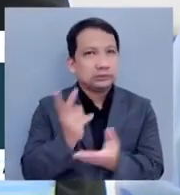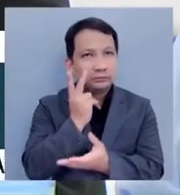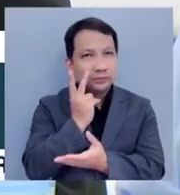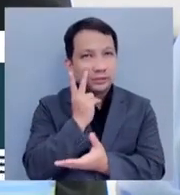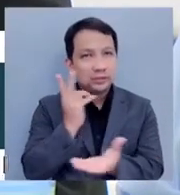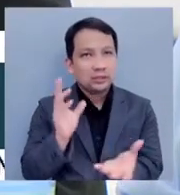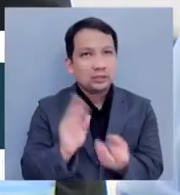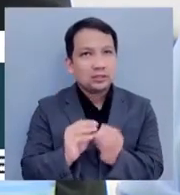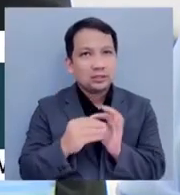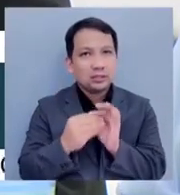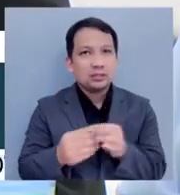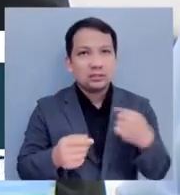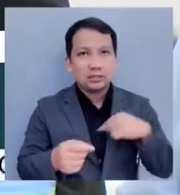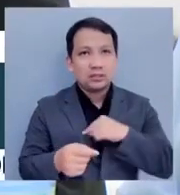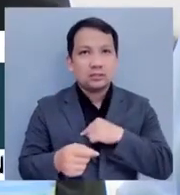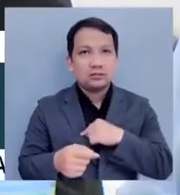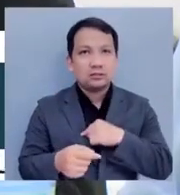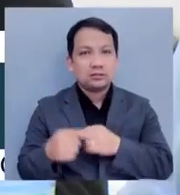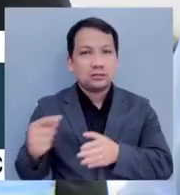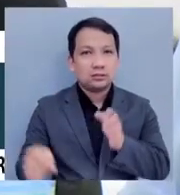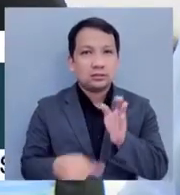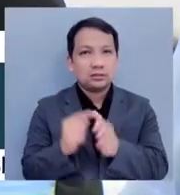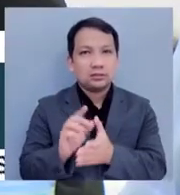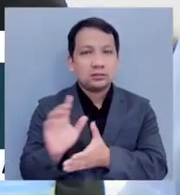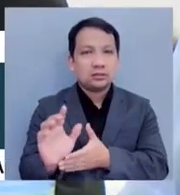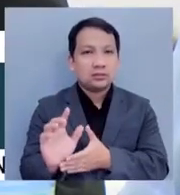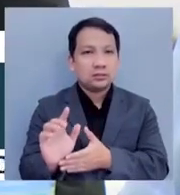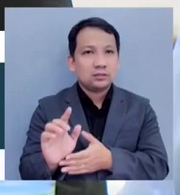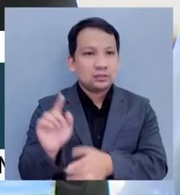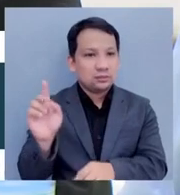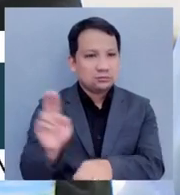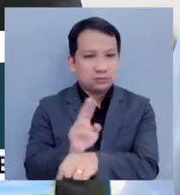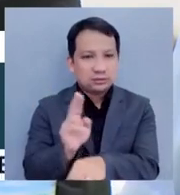siya, parang hindi siya optimized, no,